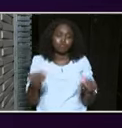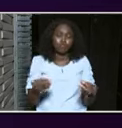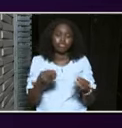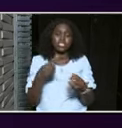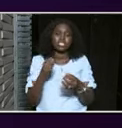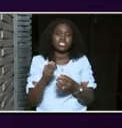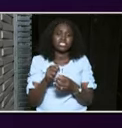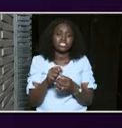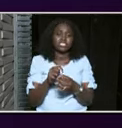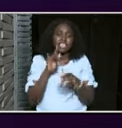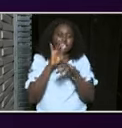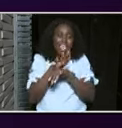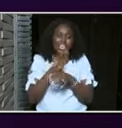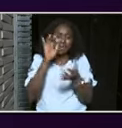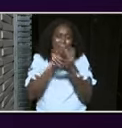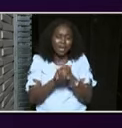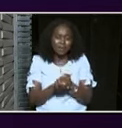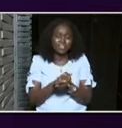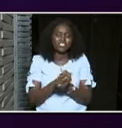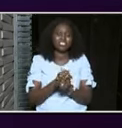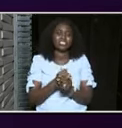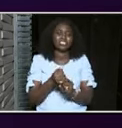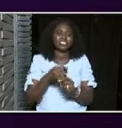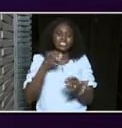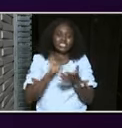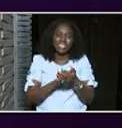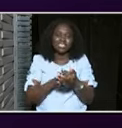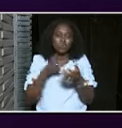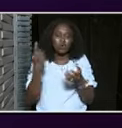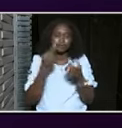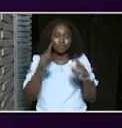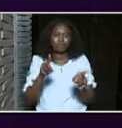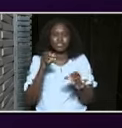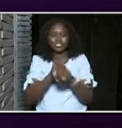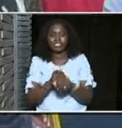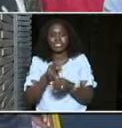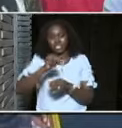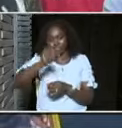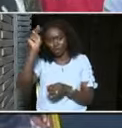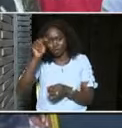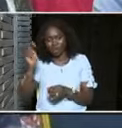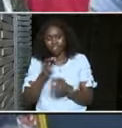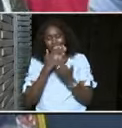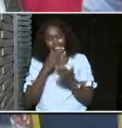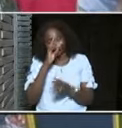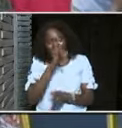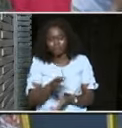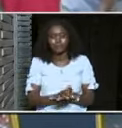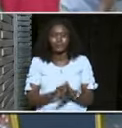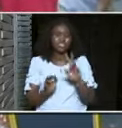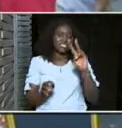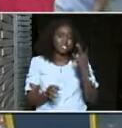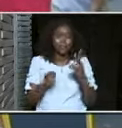education and early marriage, which is rampant, especially in the North? Thank you, sir. Okay, thank you, Mansur. The second person